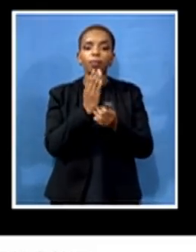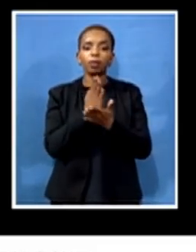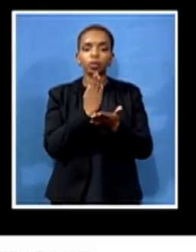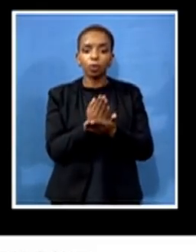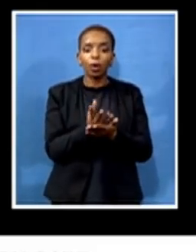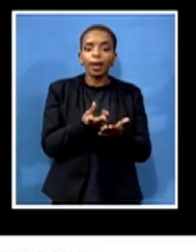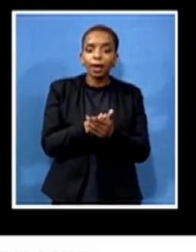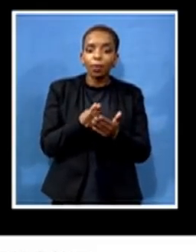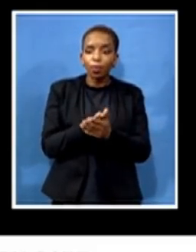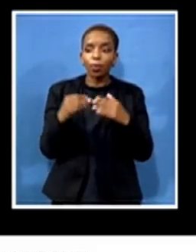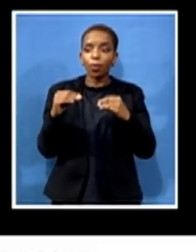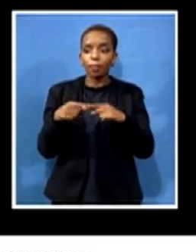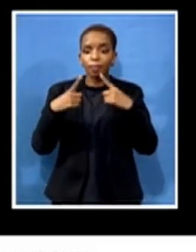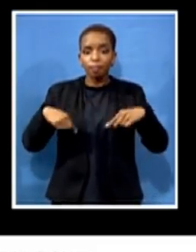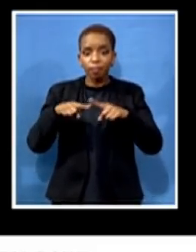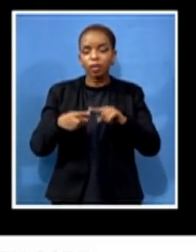question to Honorable